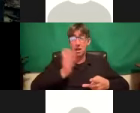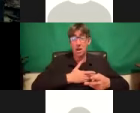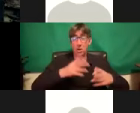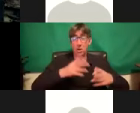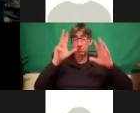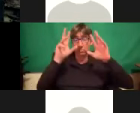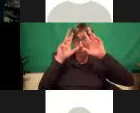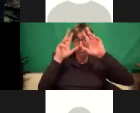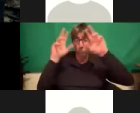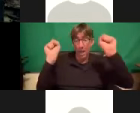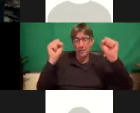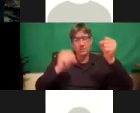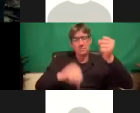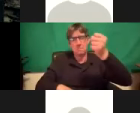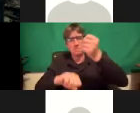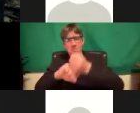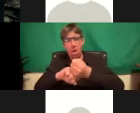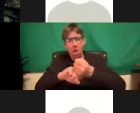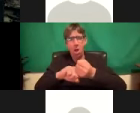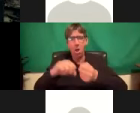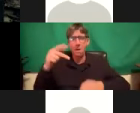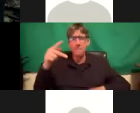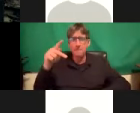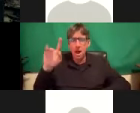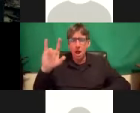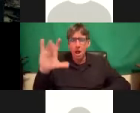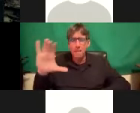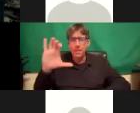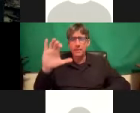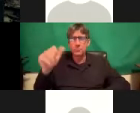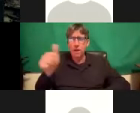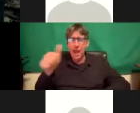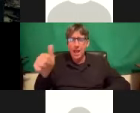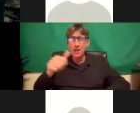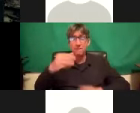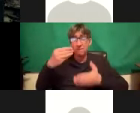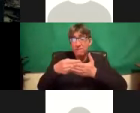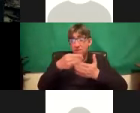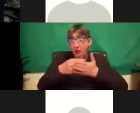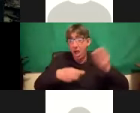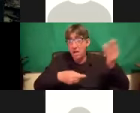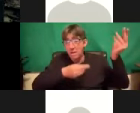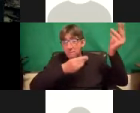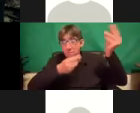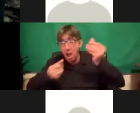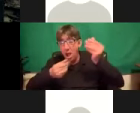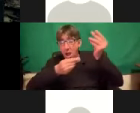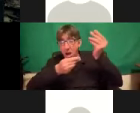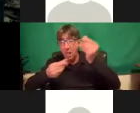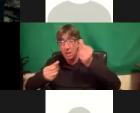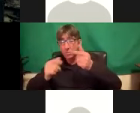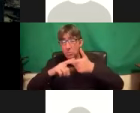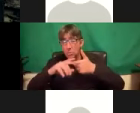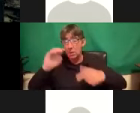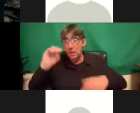public transit. Funds are being funneled into the MBTA, and once these cuts are